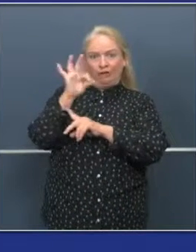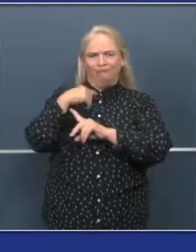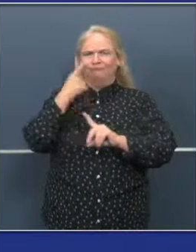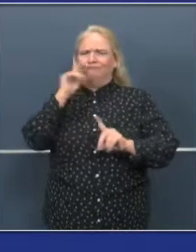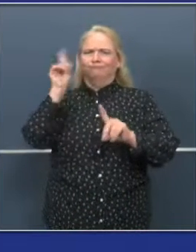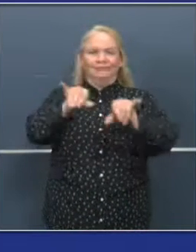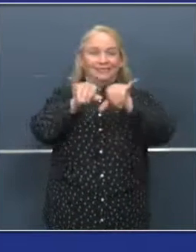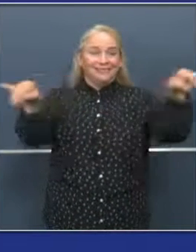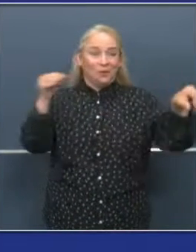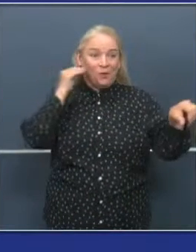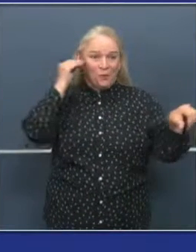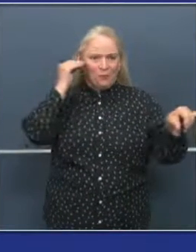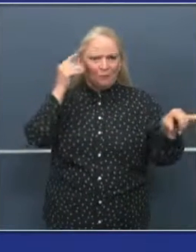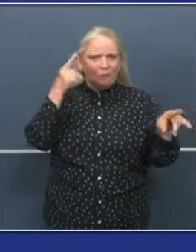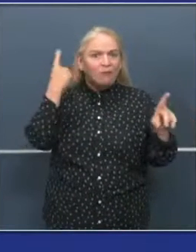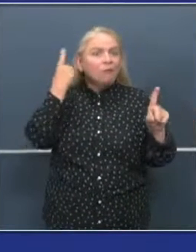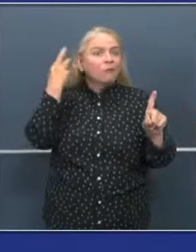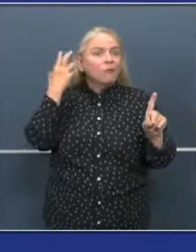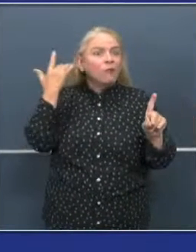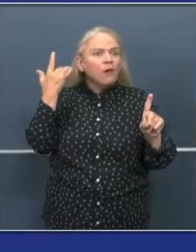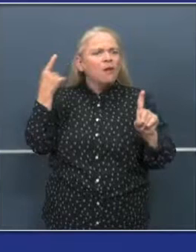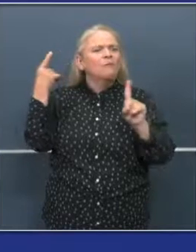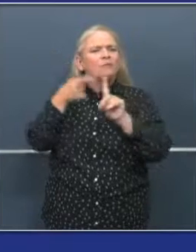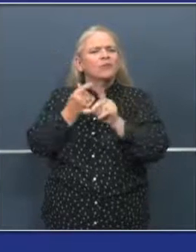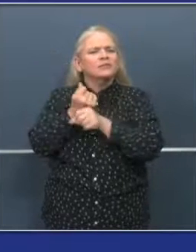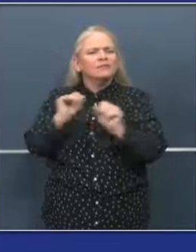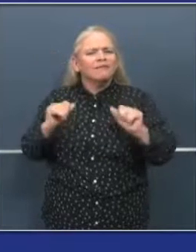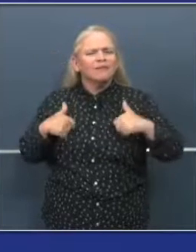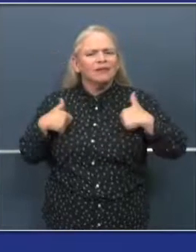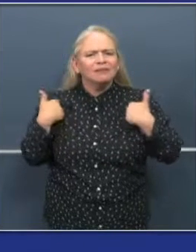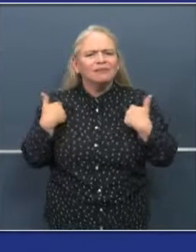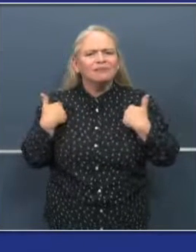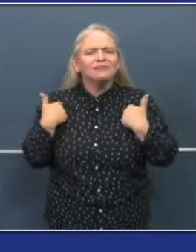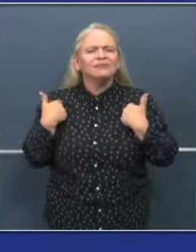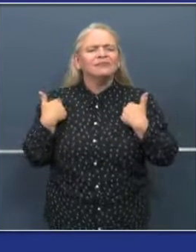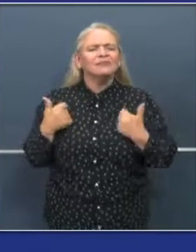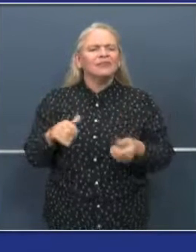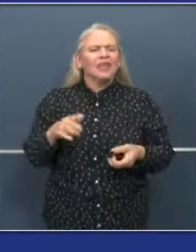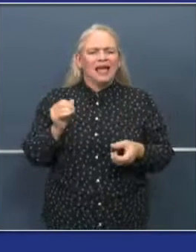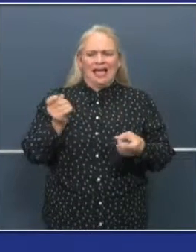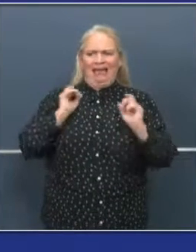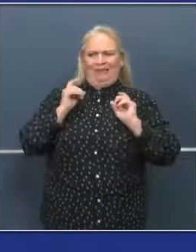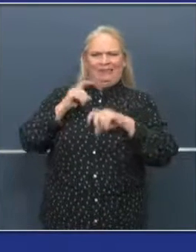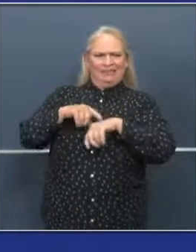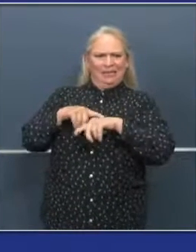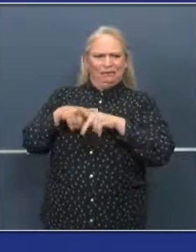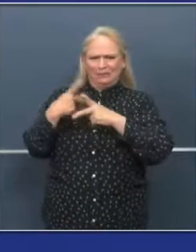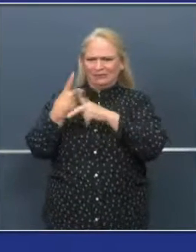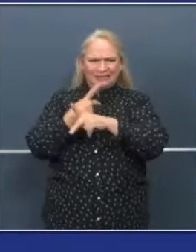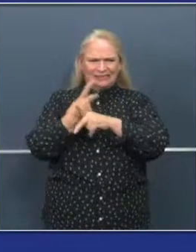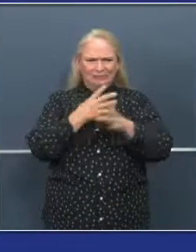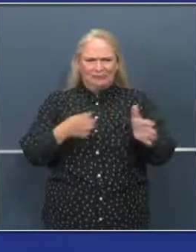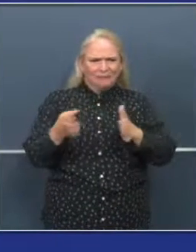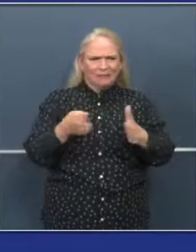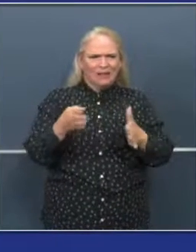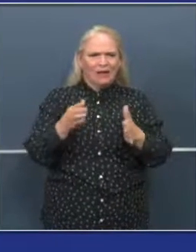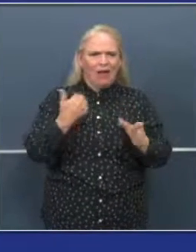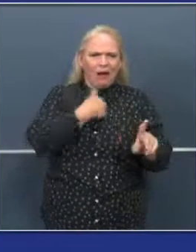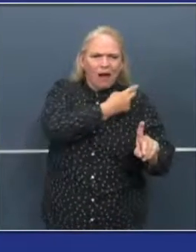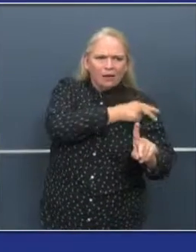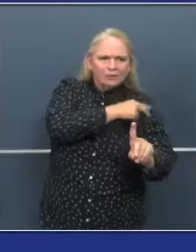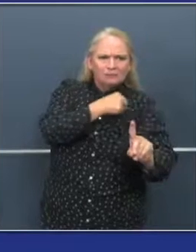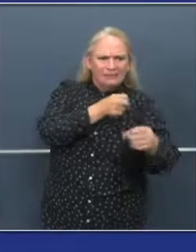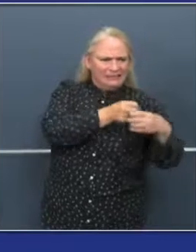And that was to increase save lives, was not only and to better increase in prepare terms our of healthcare place delivery meaning system identifying for the an opportunity inevitable to